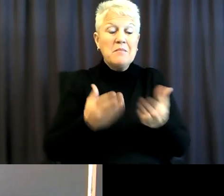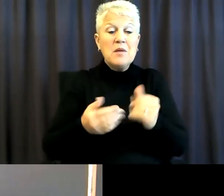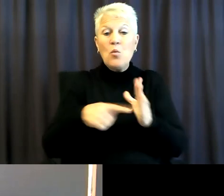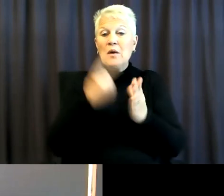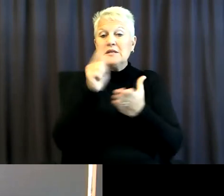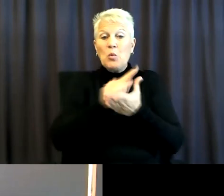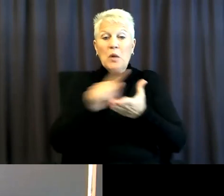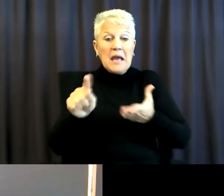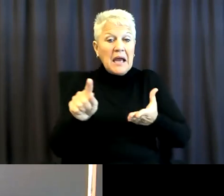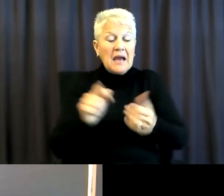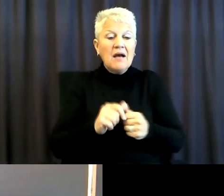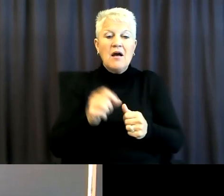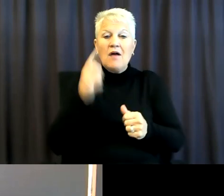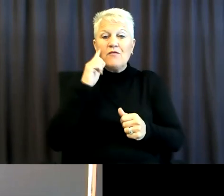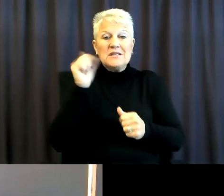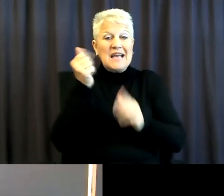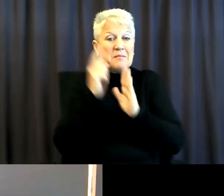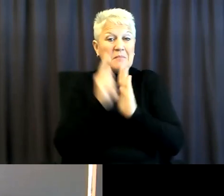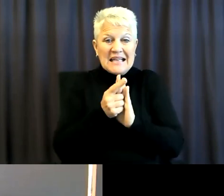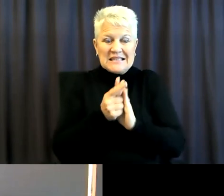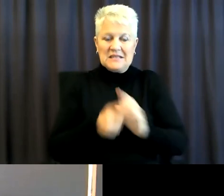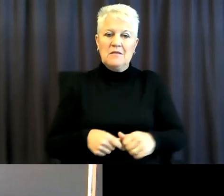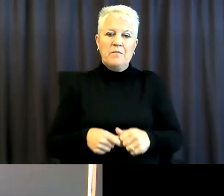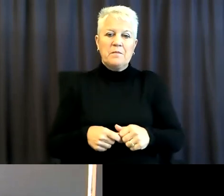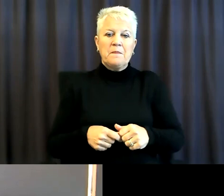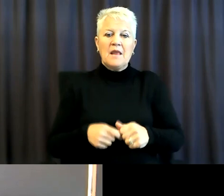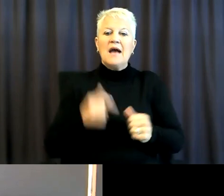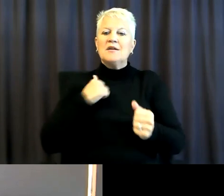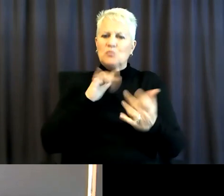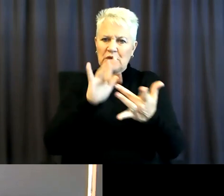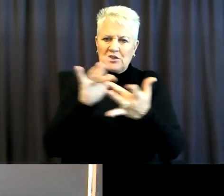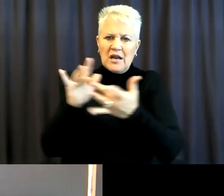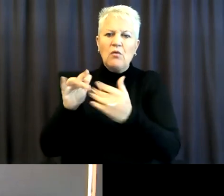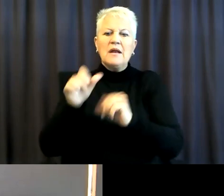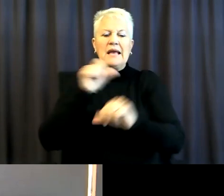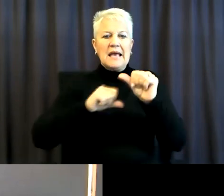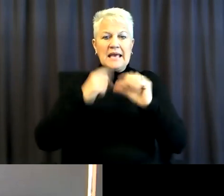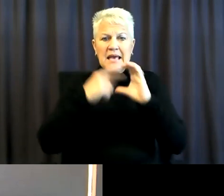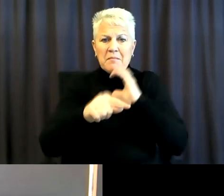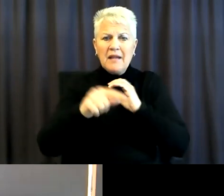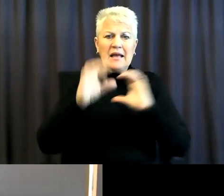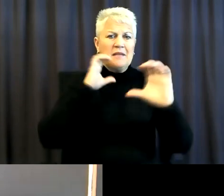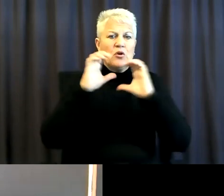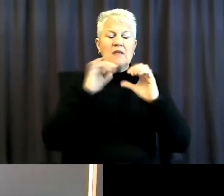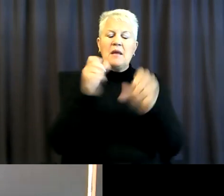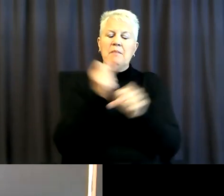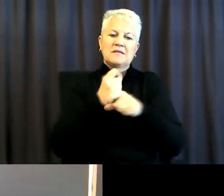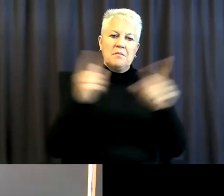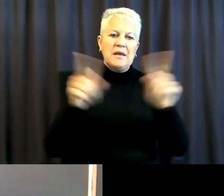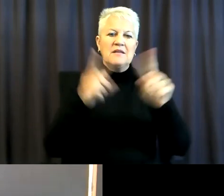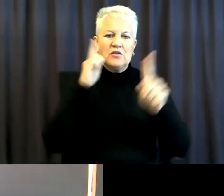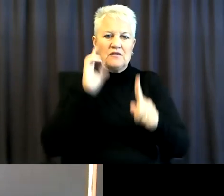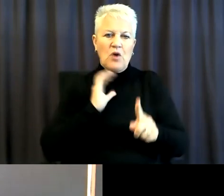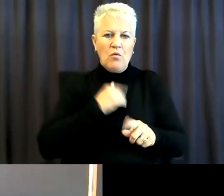week for 10 minutes even, just reaching out, emailing, communicating, it makes such a difference for